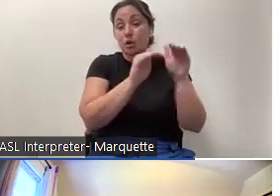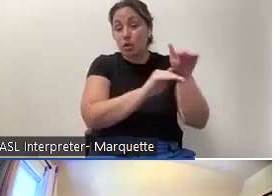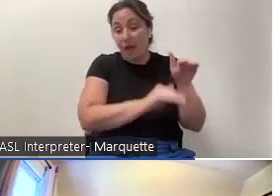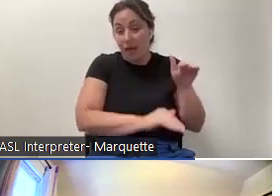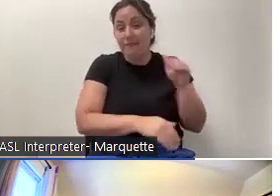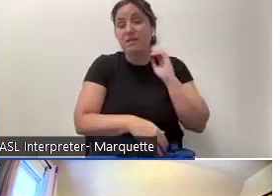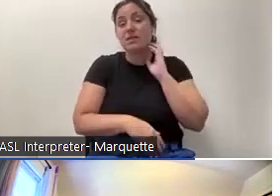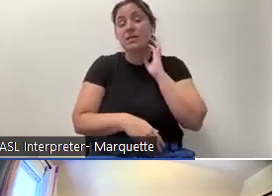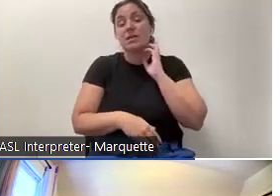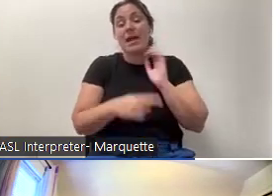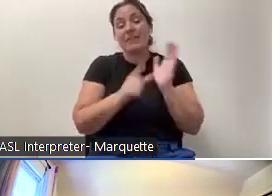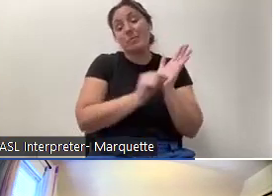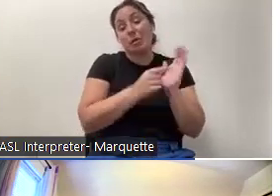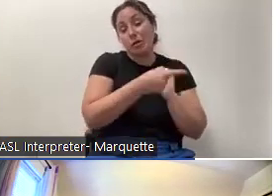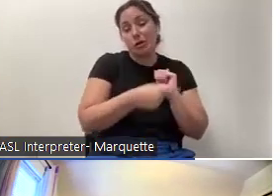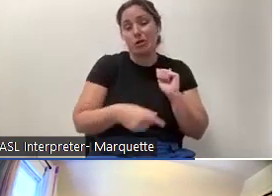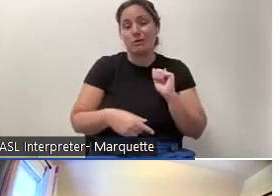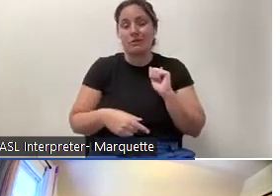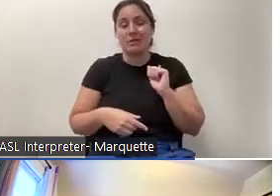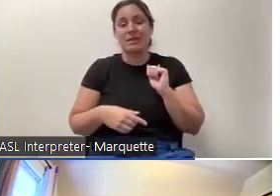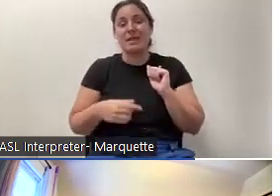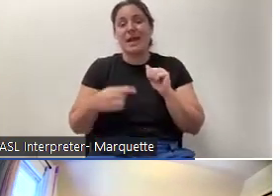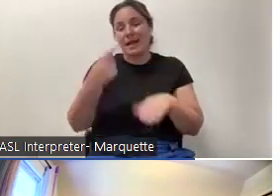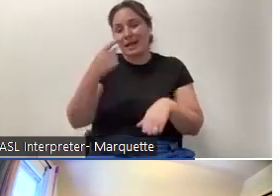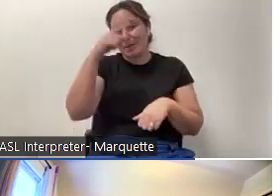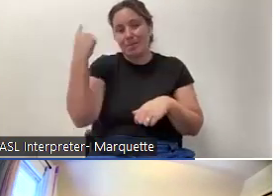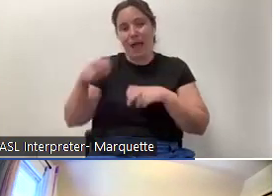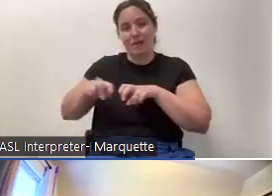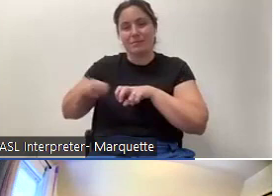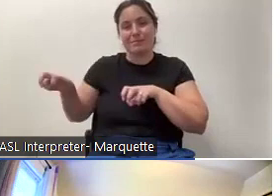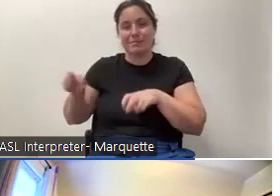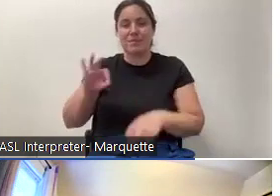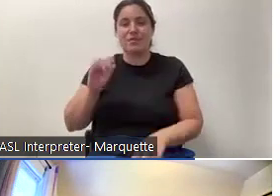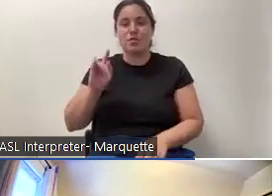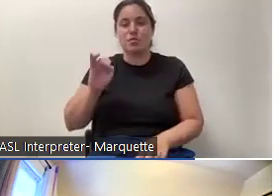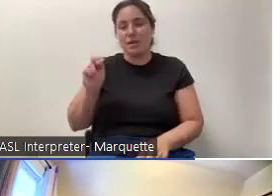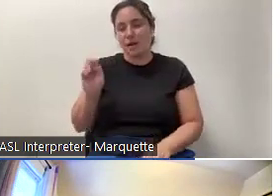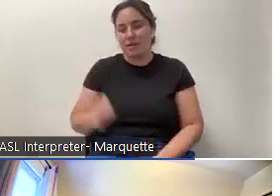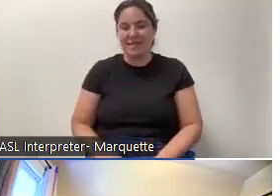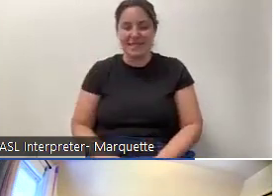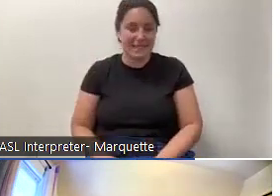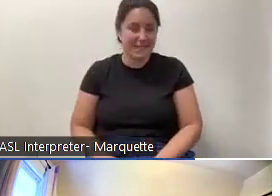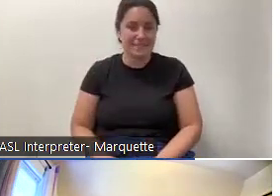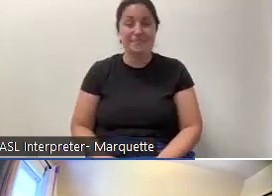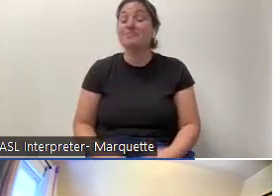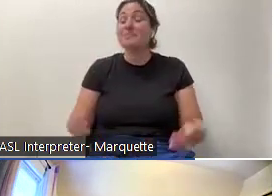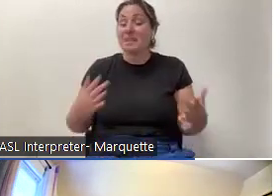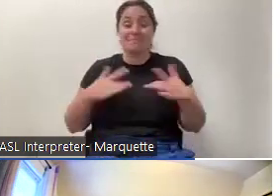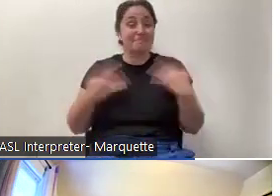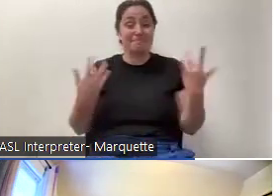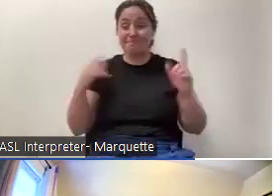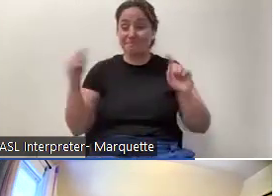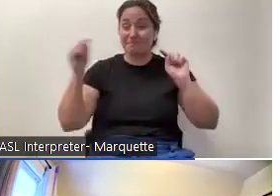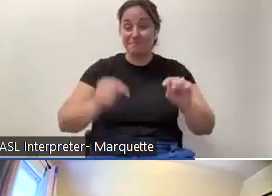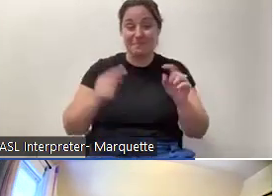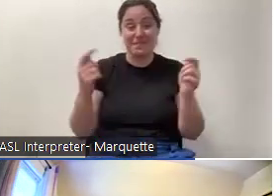a printer, and there's also a black futon in the background. I am just delighted to be here today to celebrate